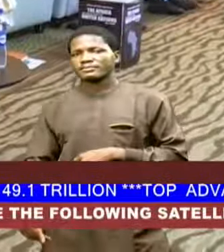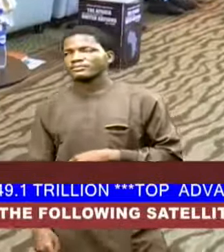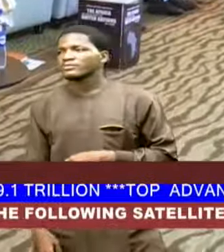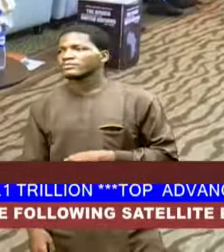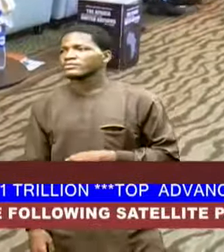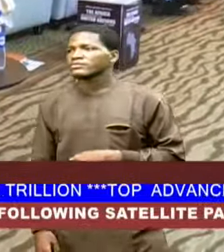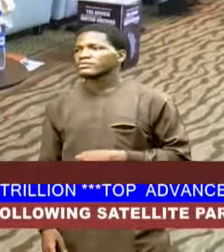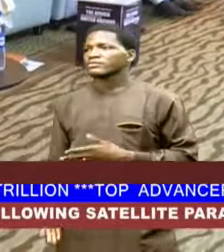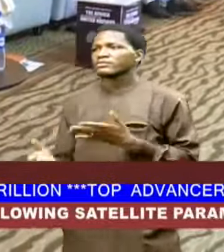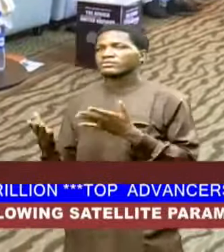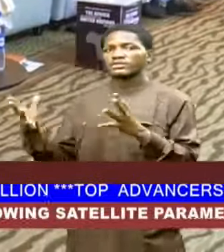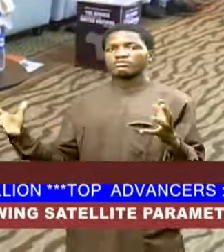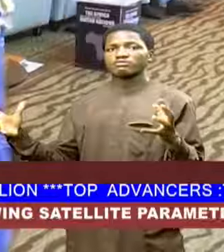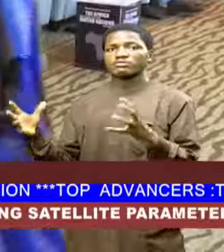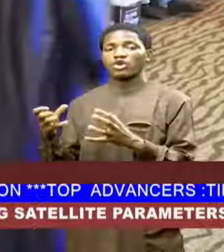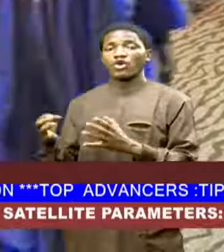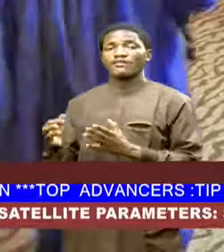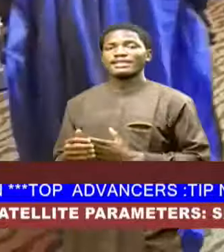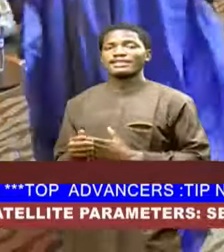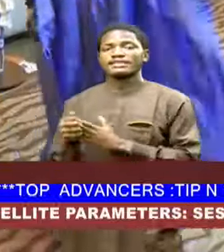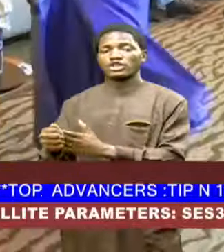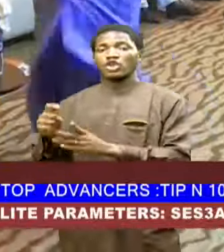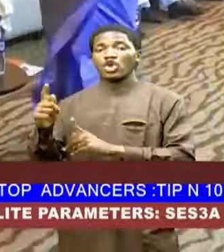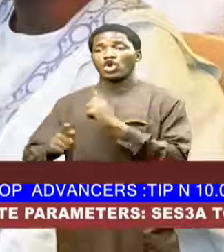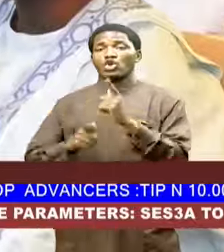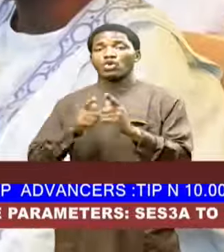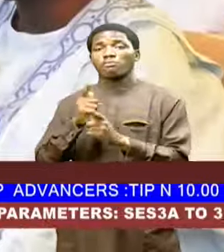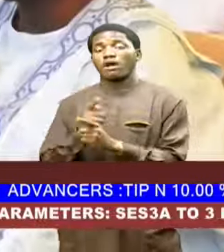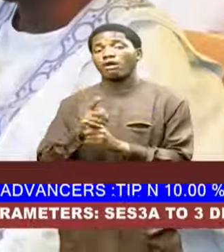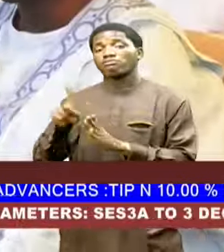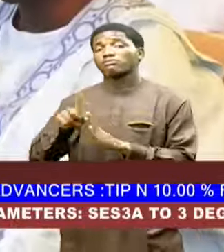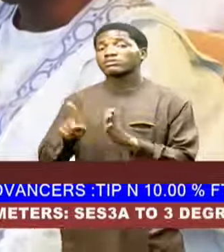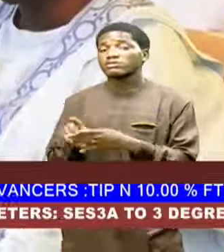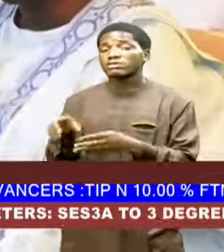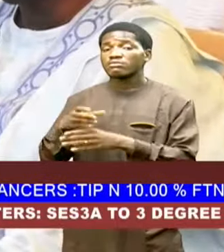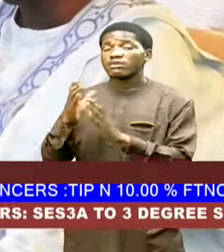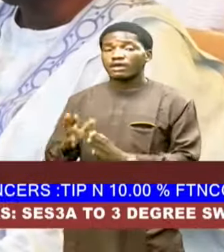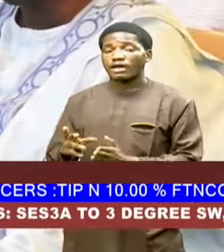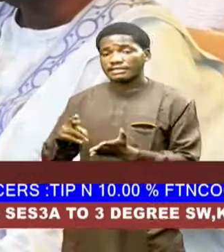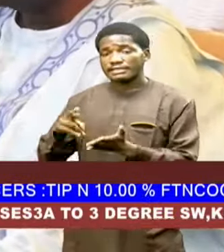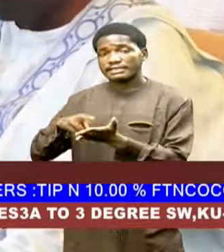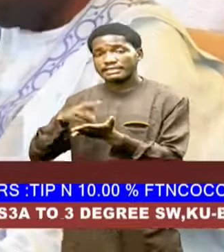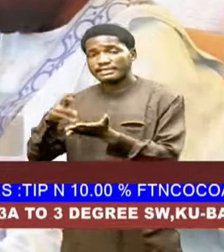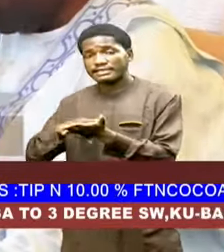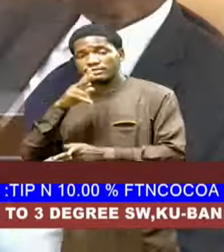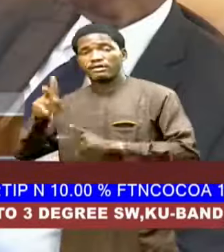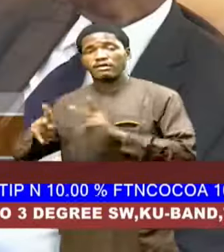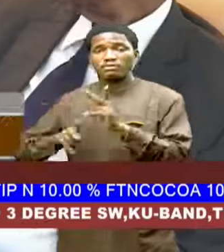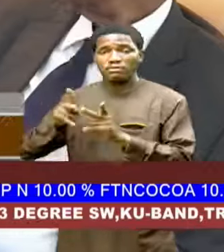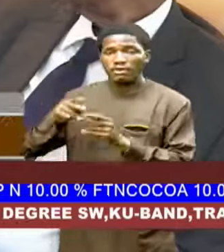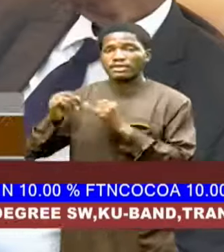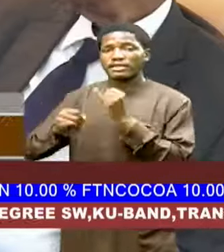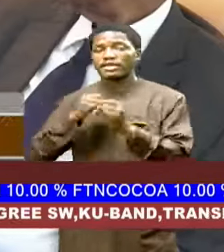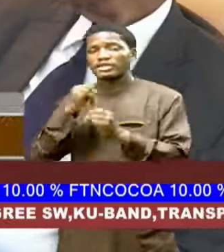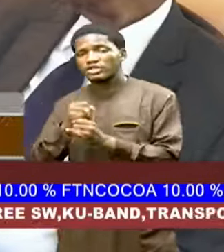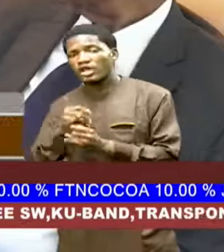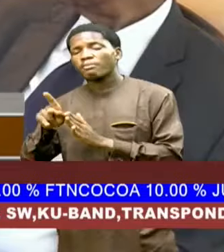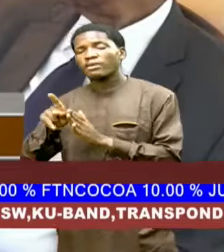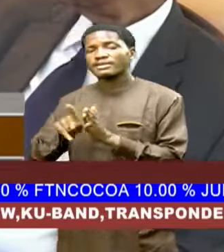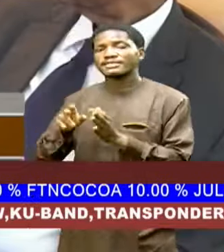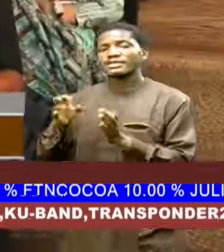This is a convergence of leading global policymakers, researchers, international relations experts, as well as human rights advocates